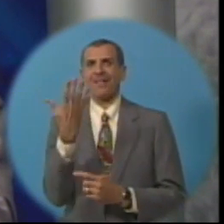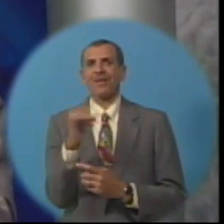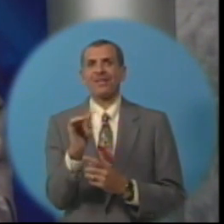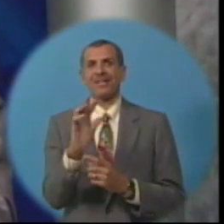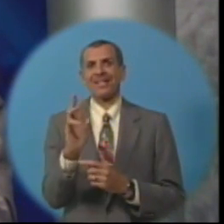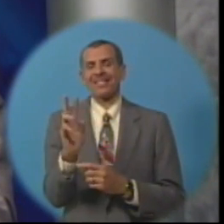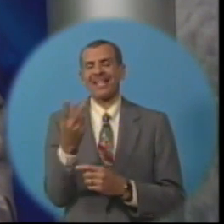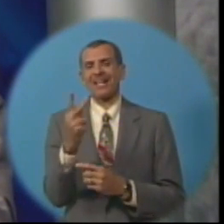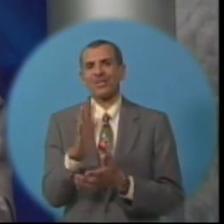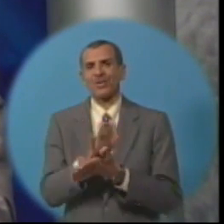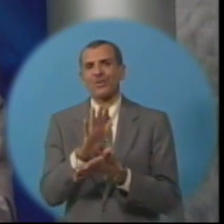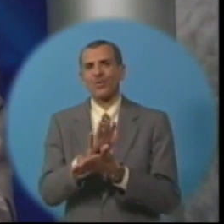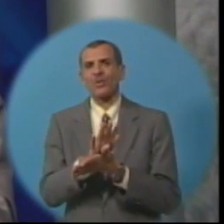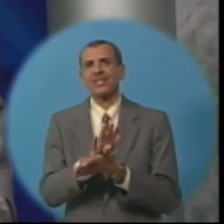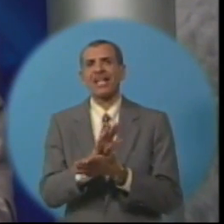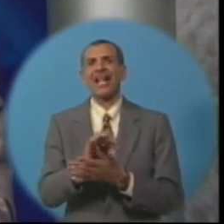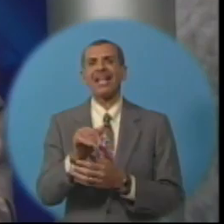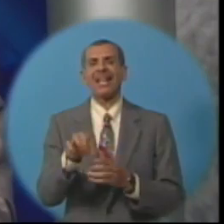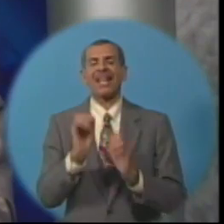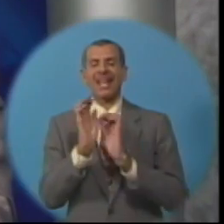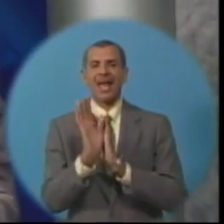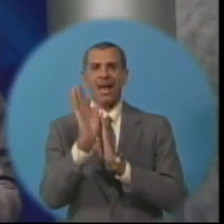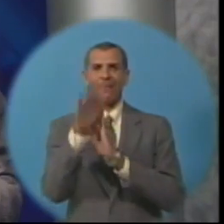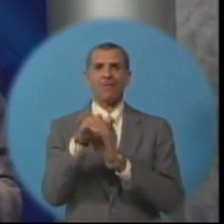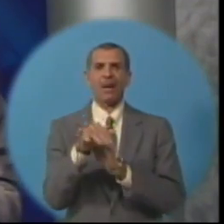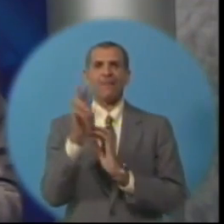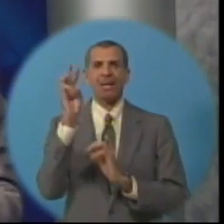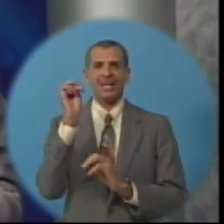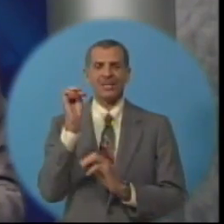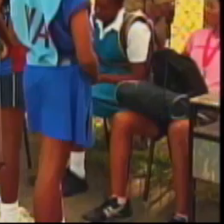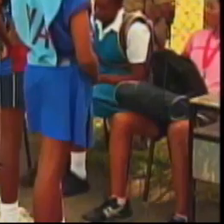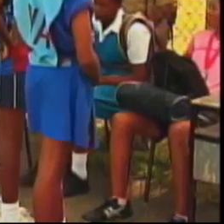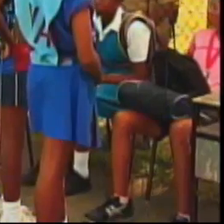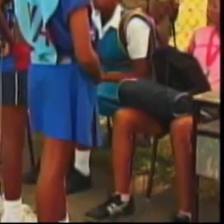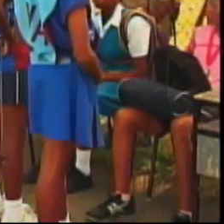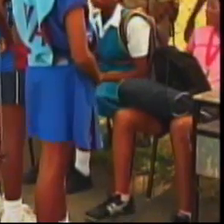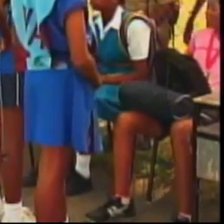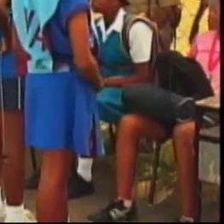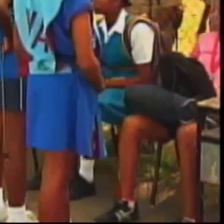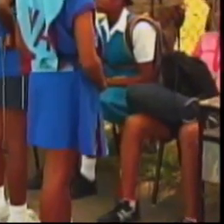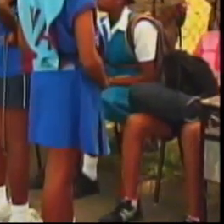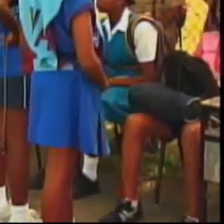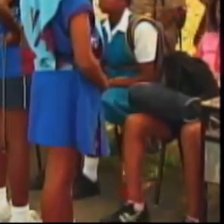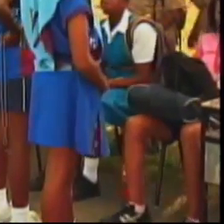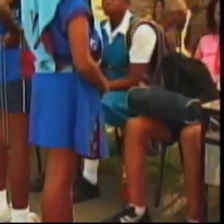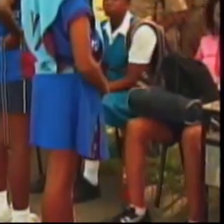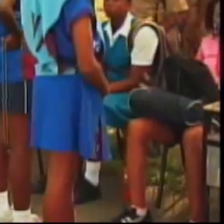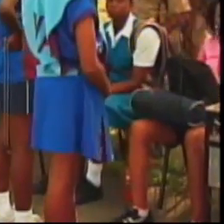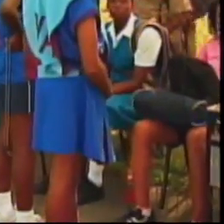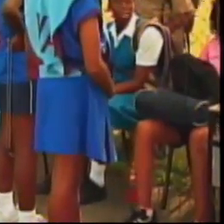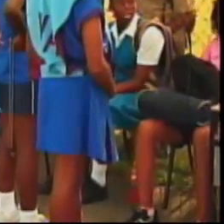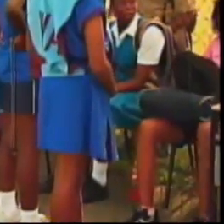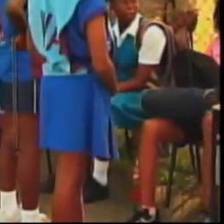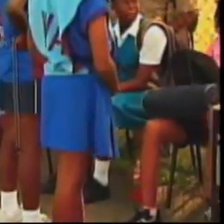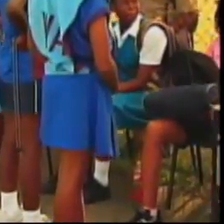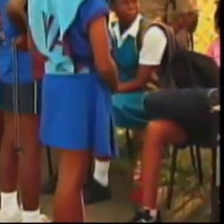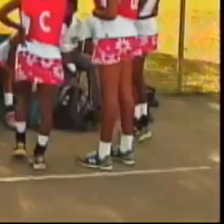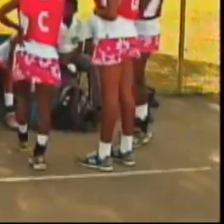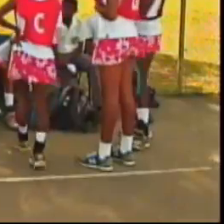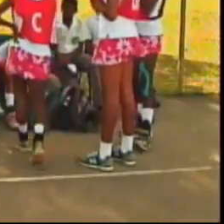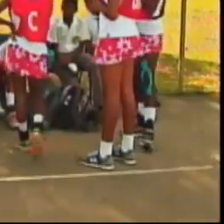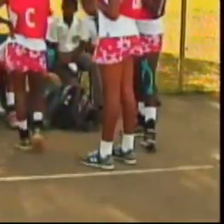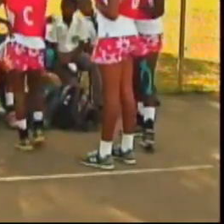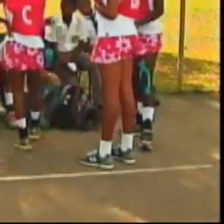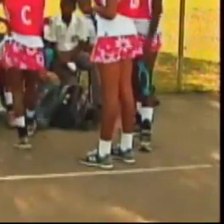Schools Under-19 Netball League. CBC's Melissa Farley reports. You can call this one a major blowout. The first quarter